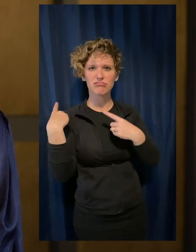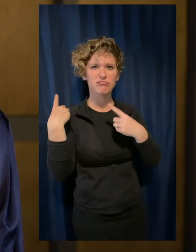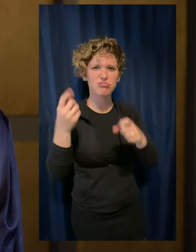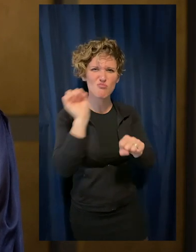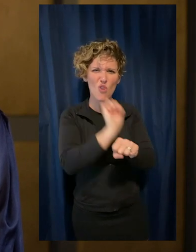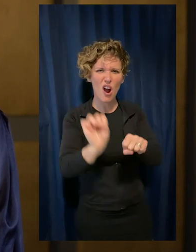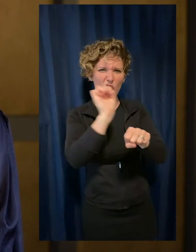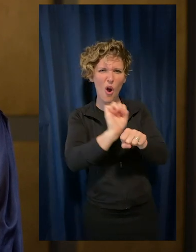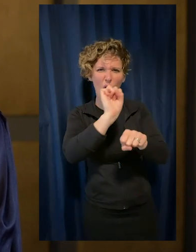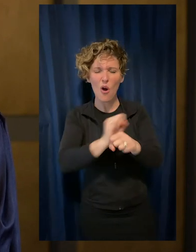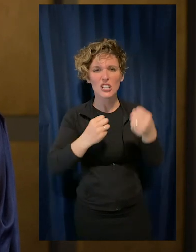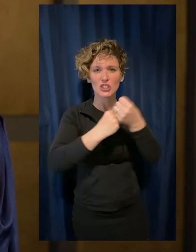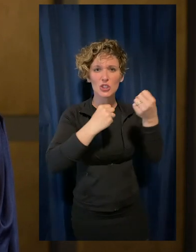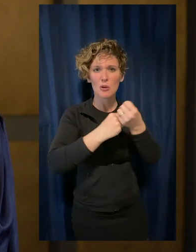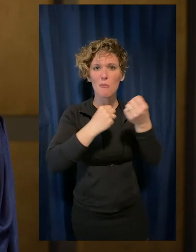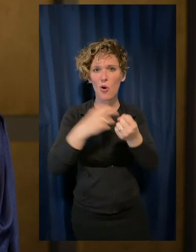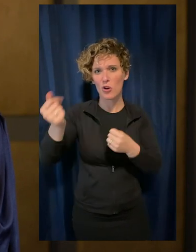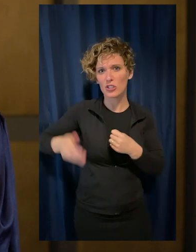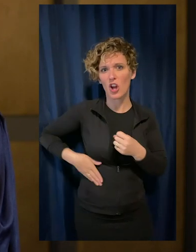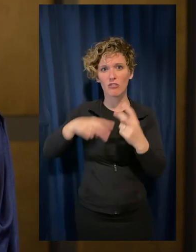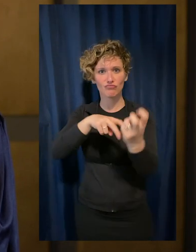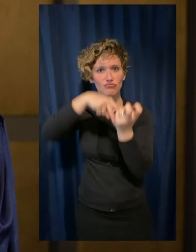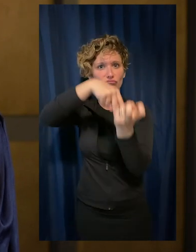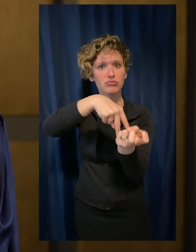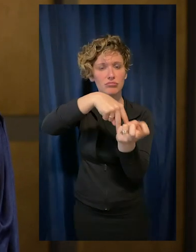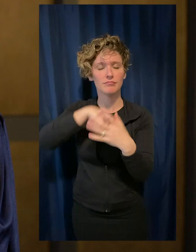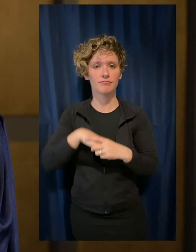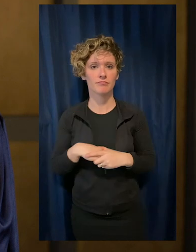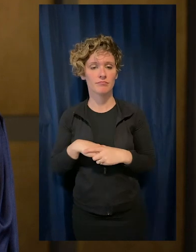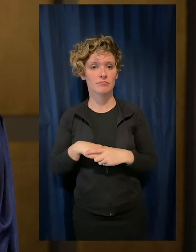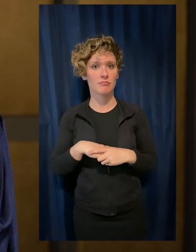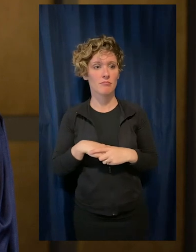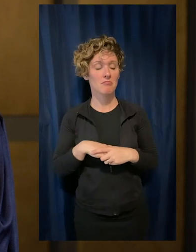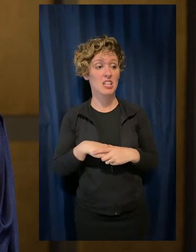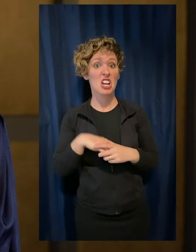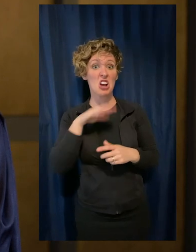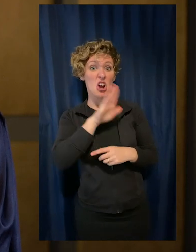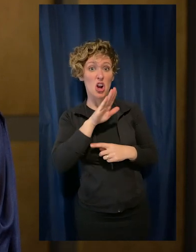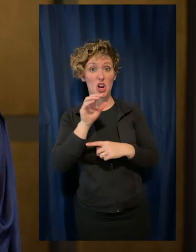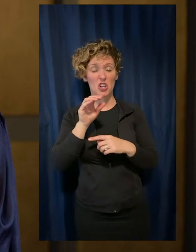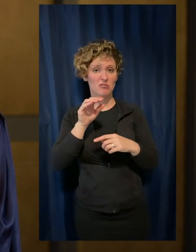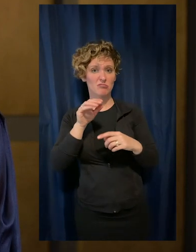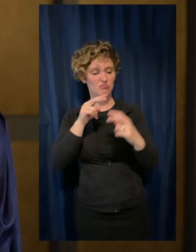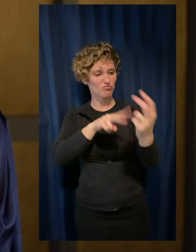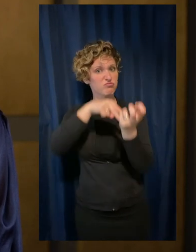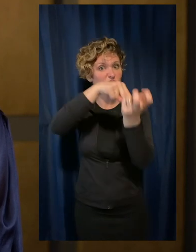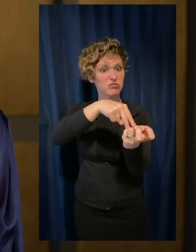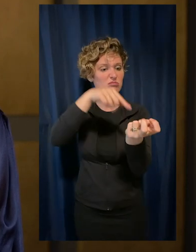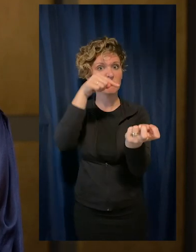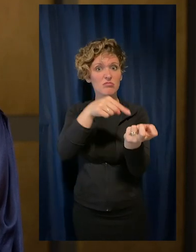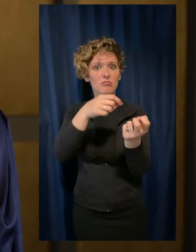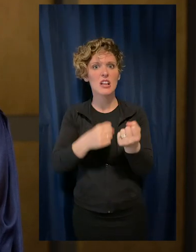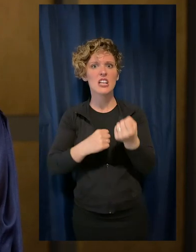her heart and soul into a sport and a way of life that long ago was saving other people's lives. With all the hard work she